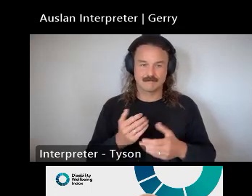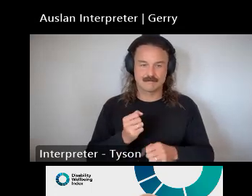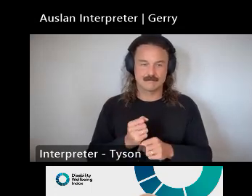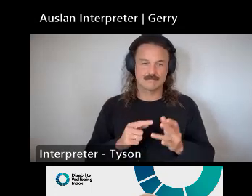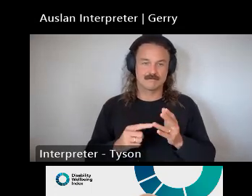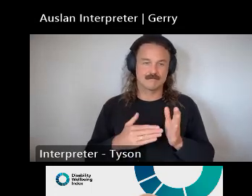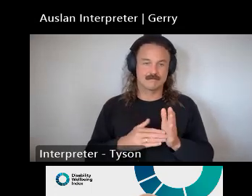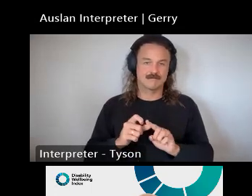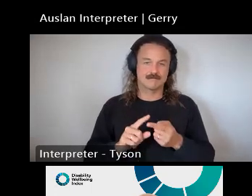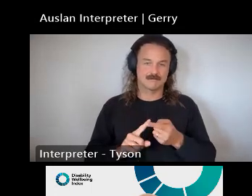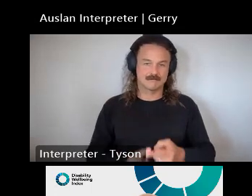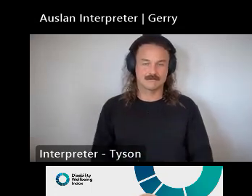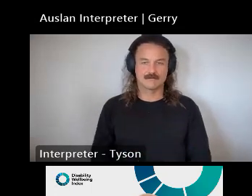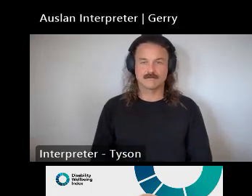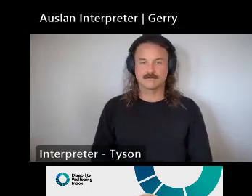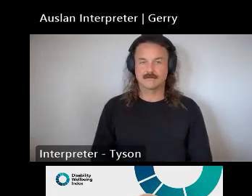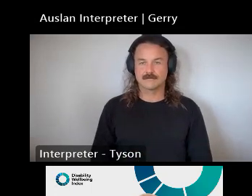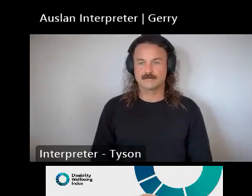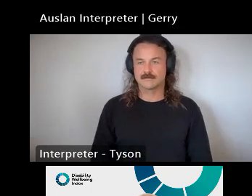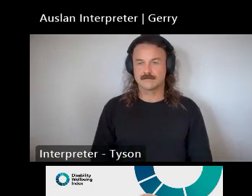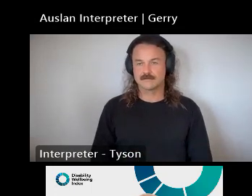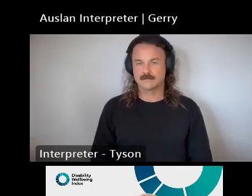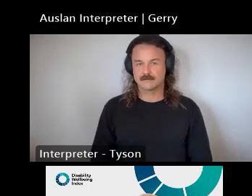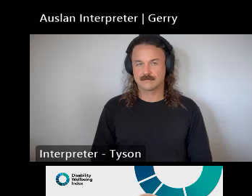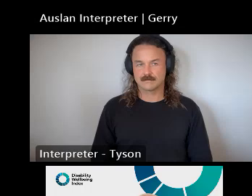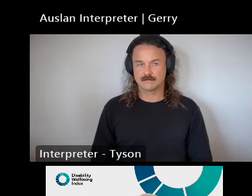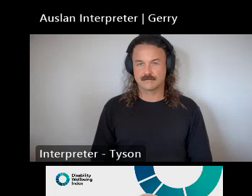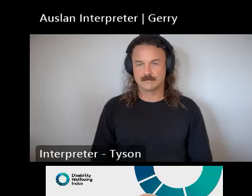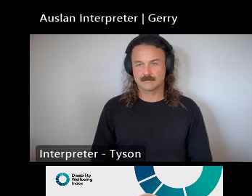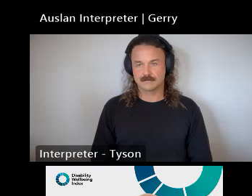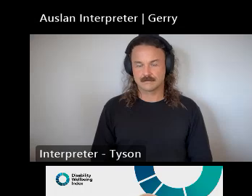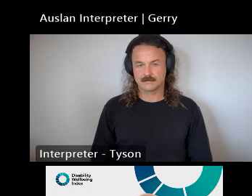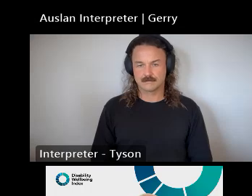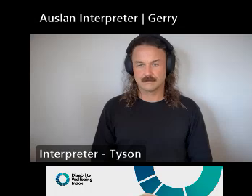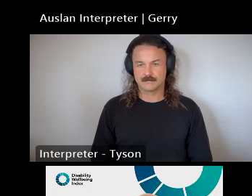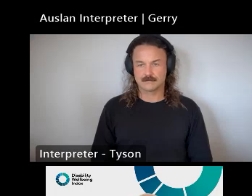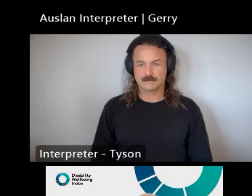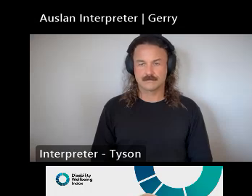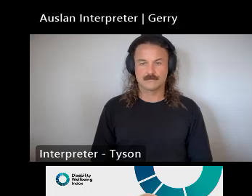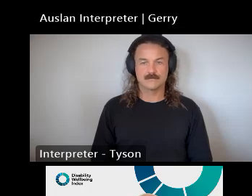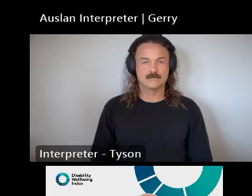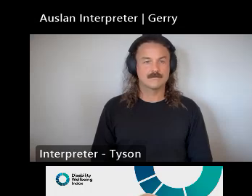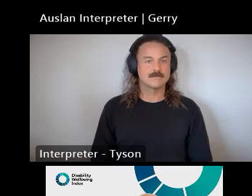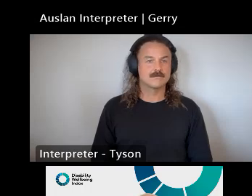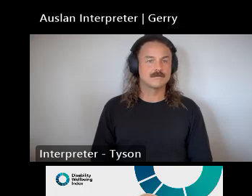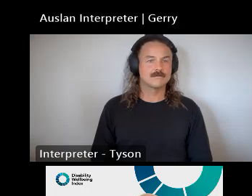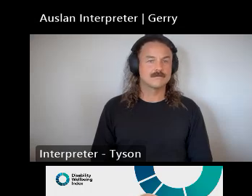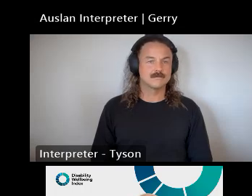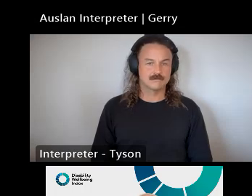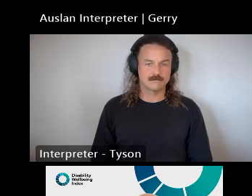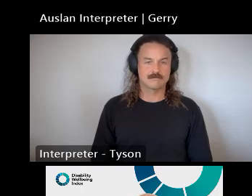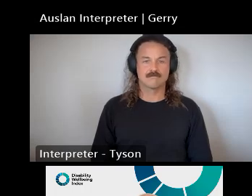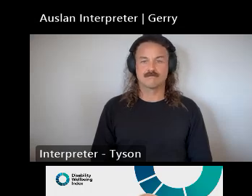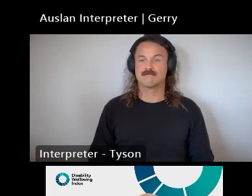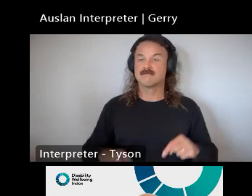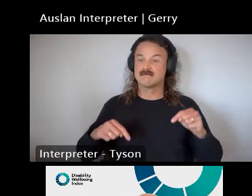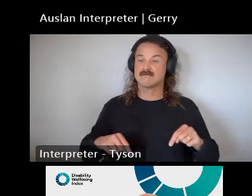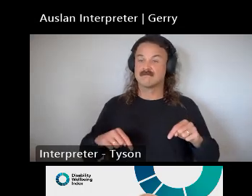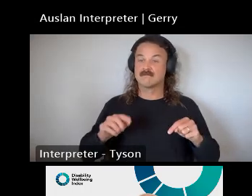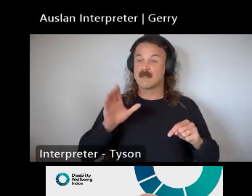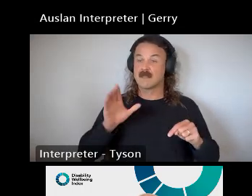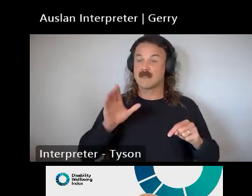So we might go to the next slide, gang, if it's possible. So yeah, so I suppose this kind of wraps up the